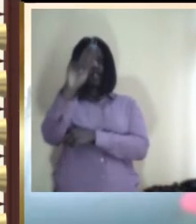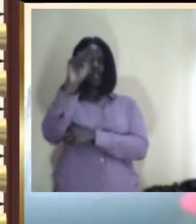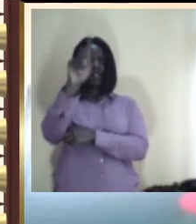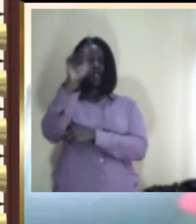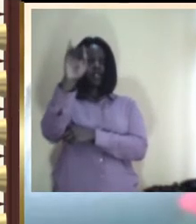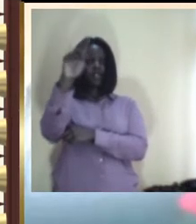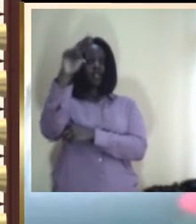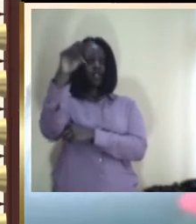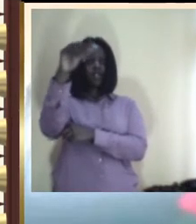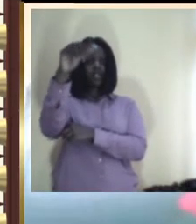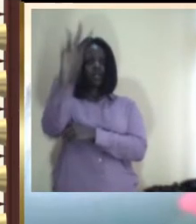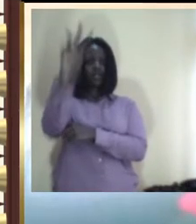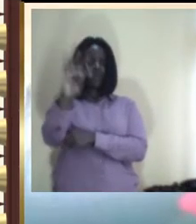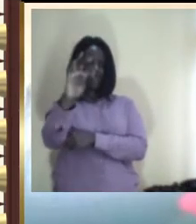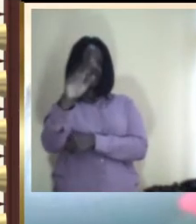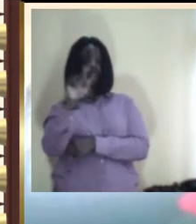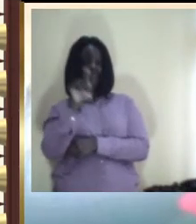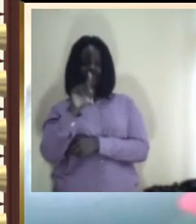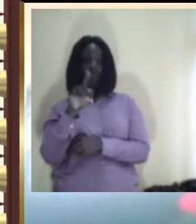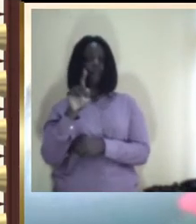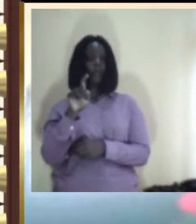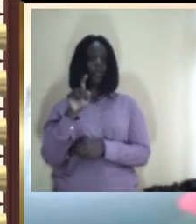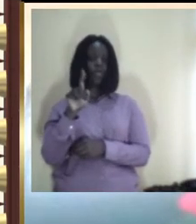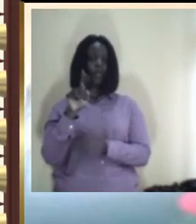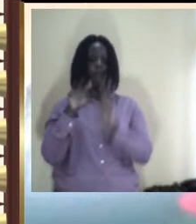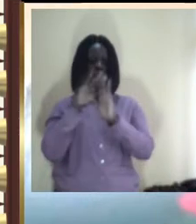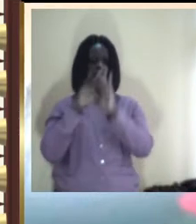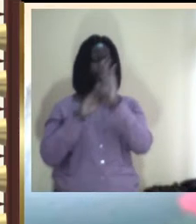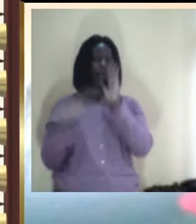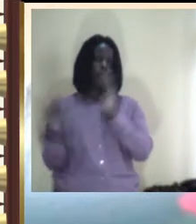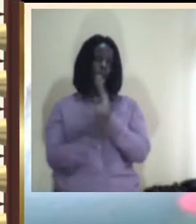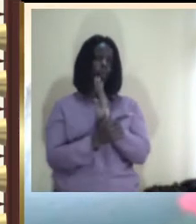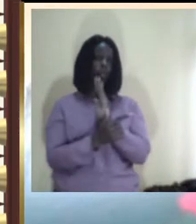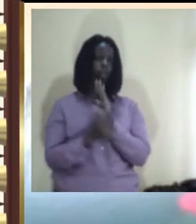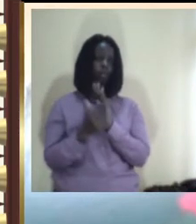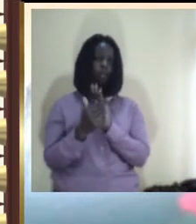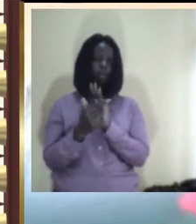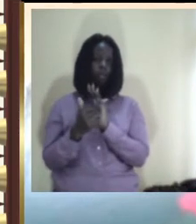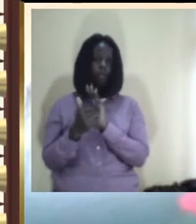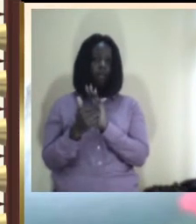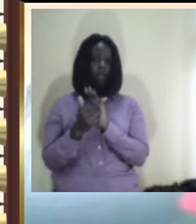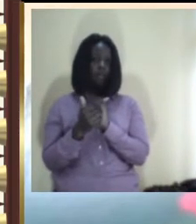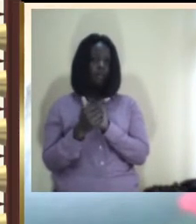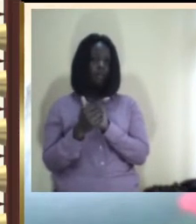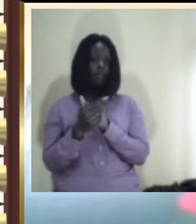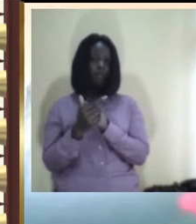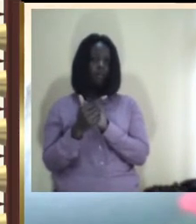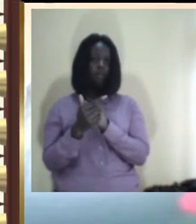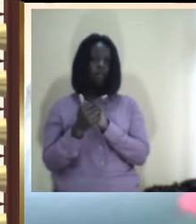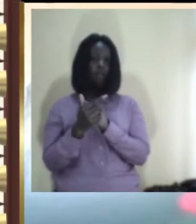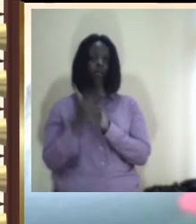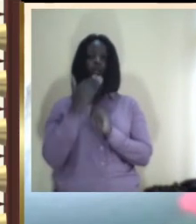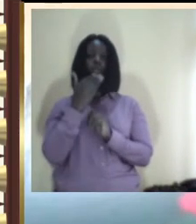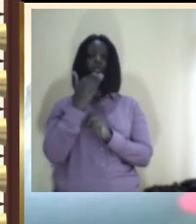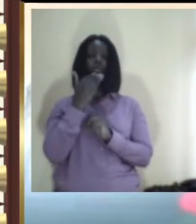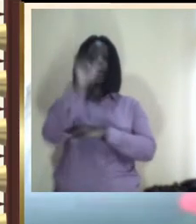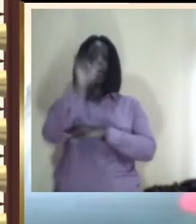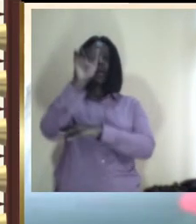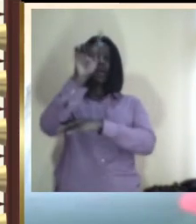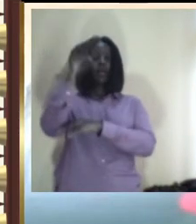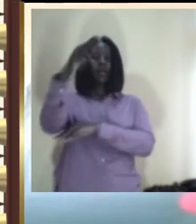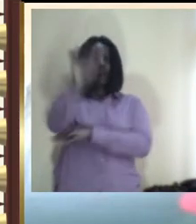Estate, all those programs have been given to ADA, so that we are certain